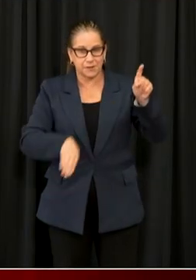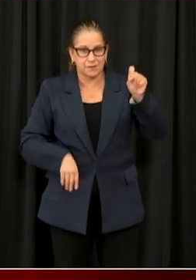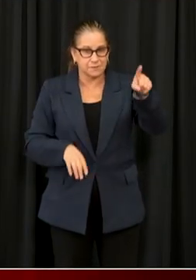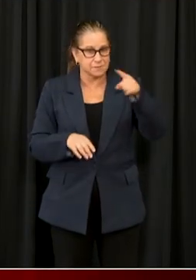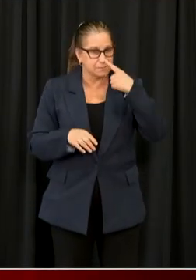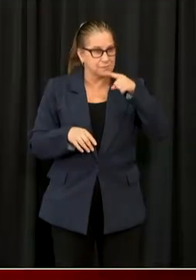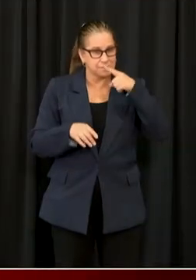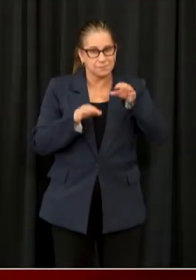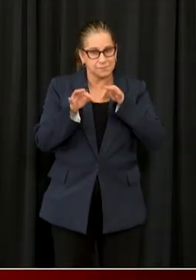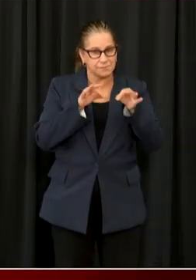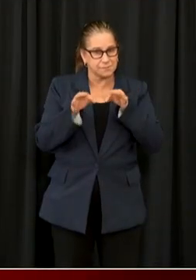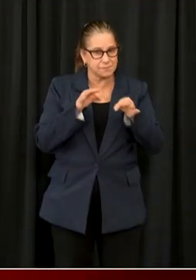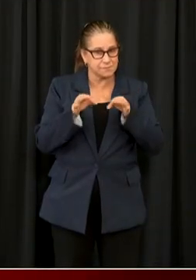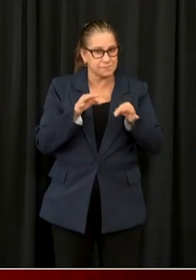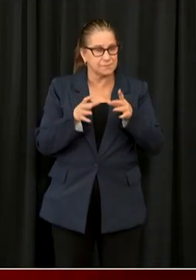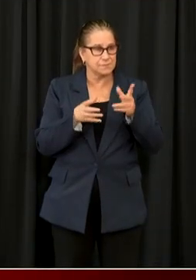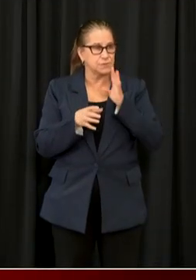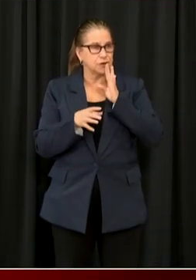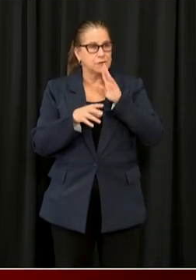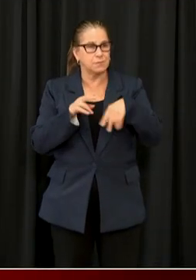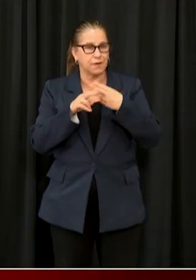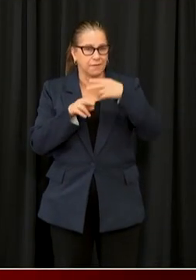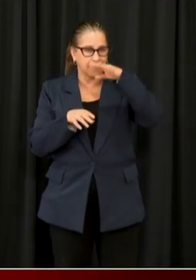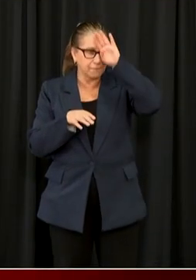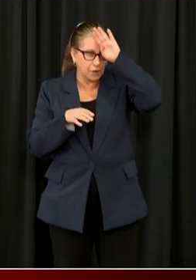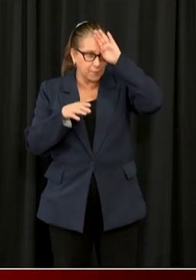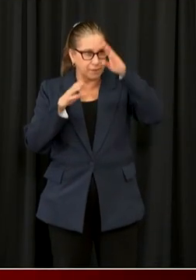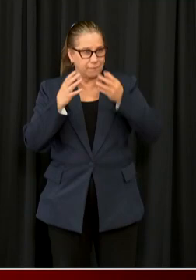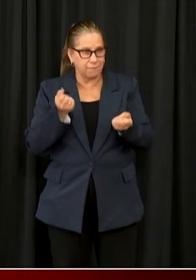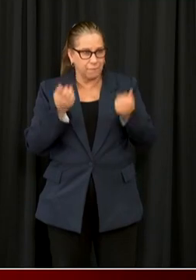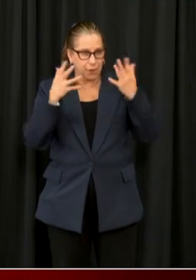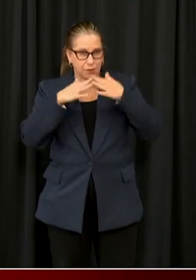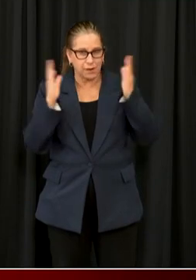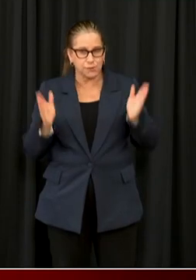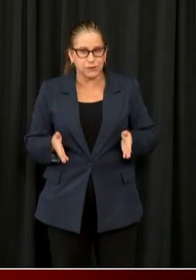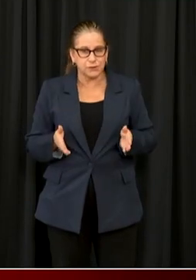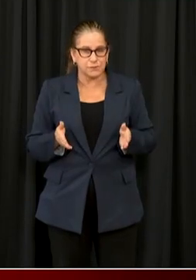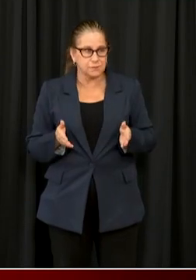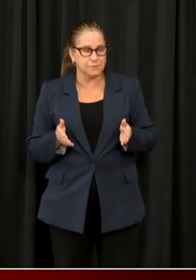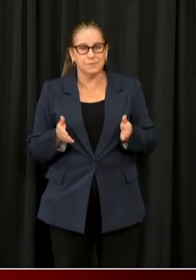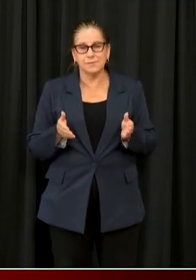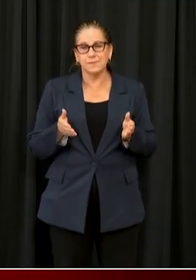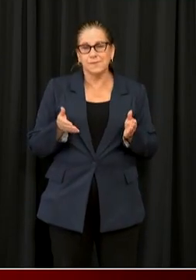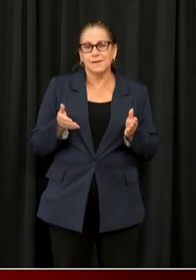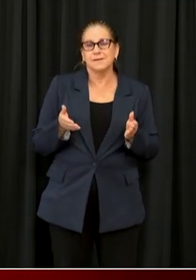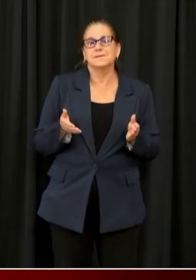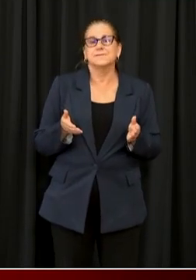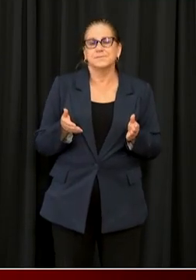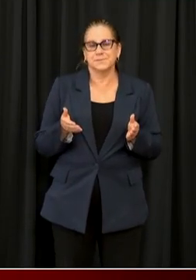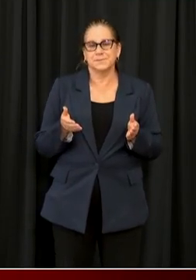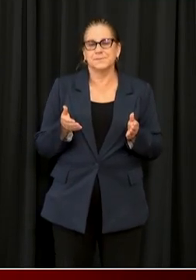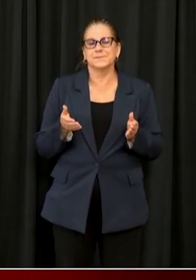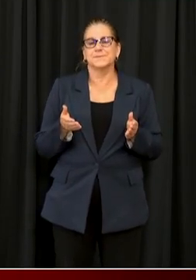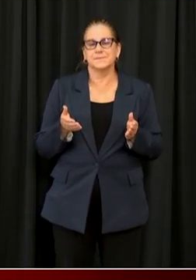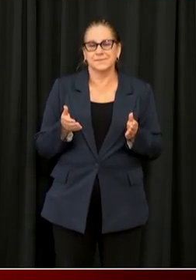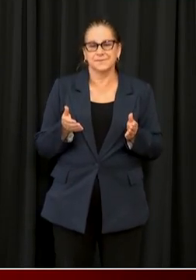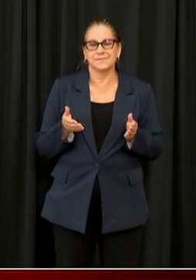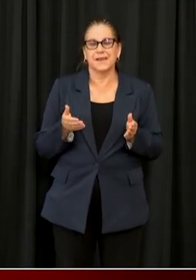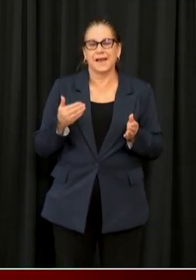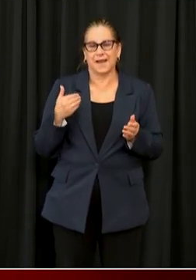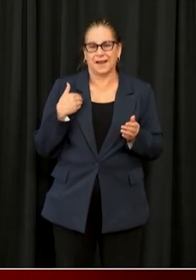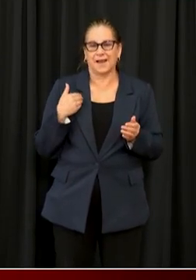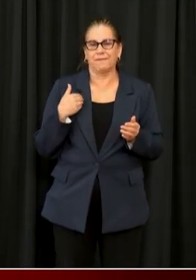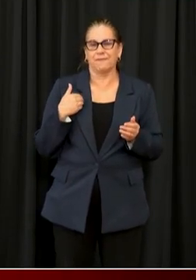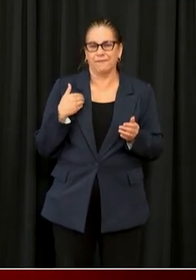station sites. Yes, ma'am. We have the fire station sites, as you see here, for this week listed. We will